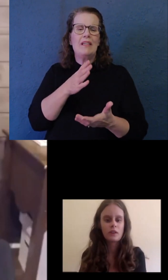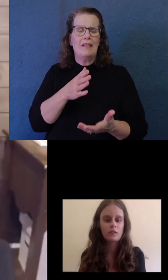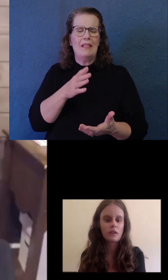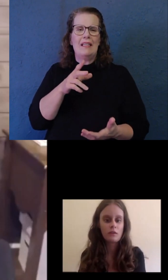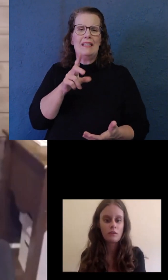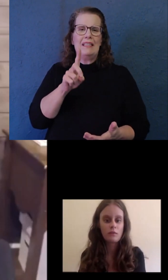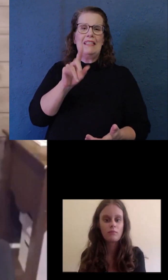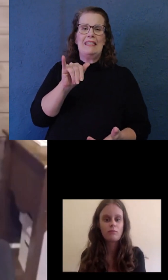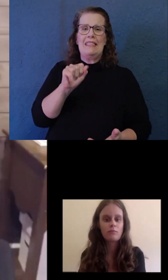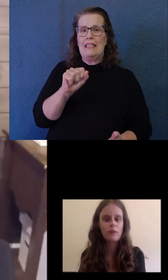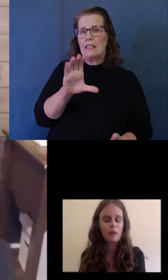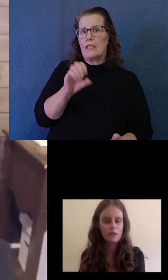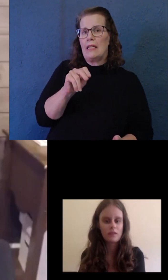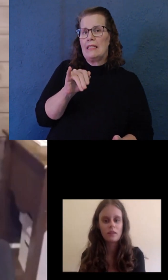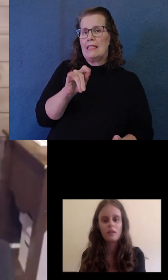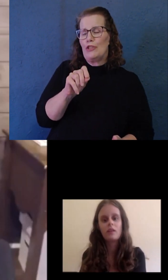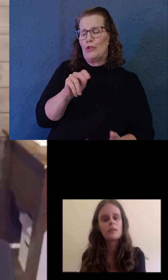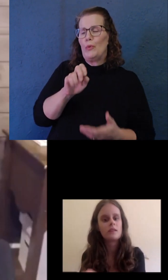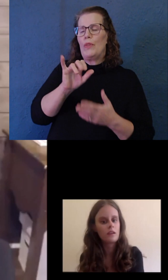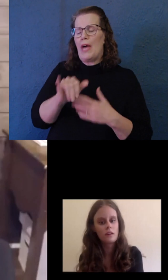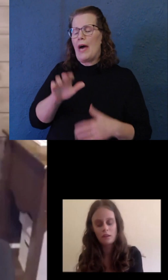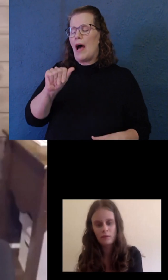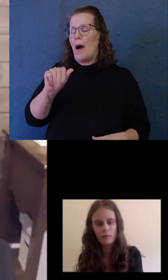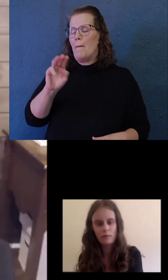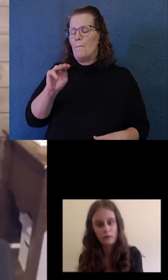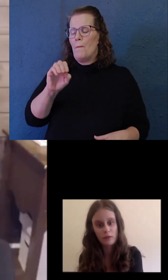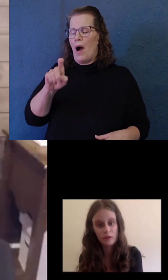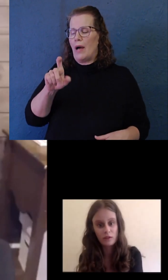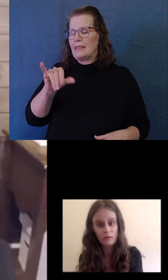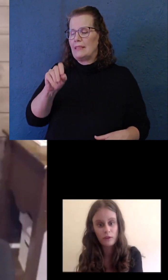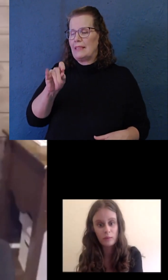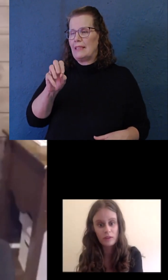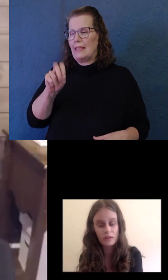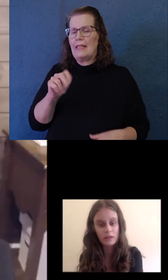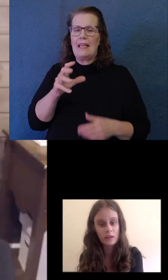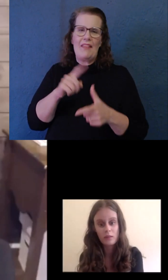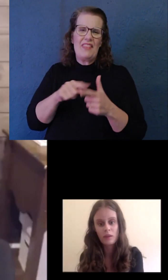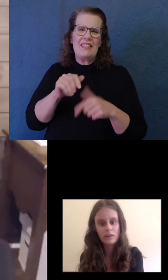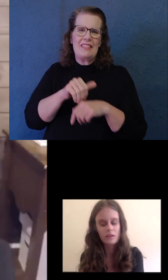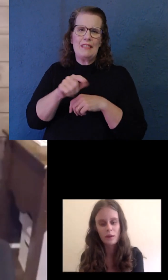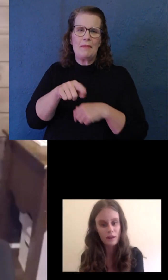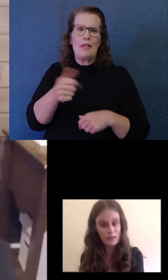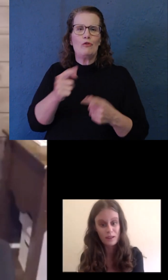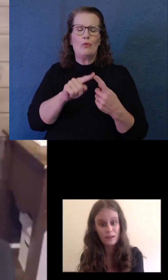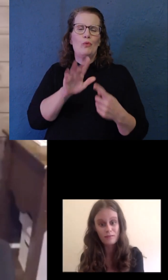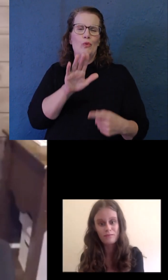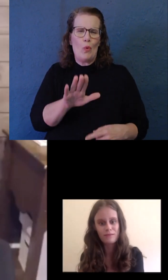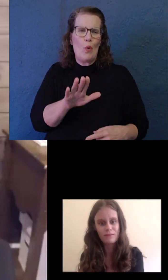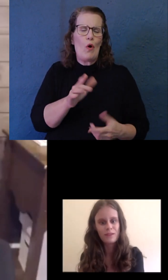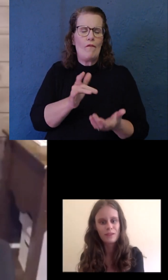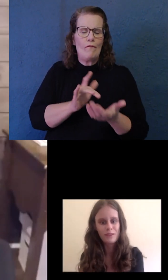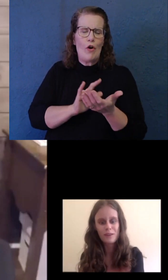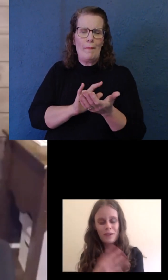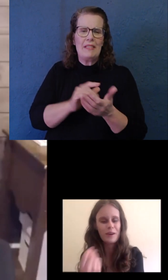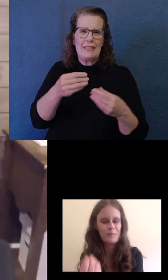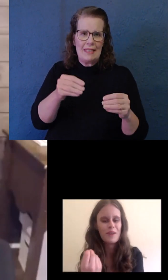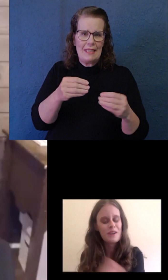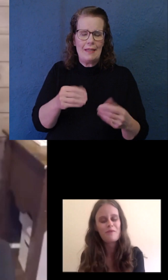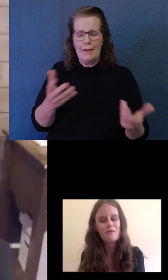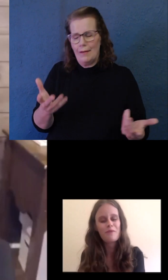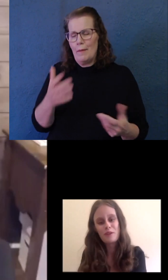I'll discontinue the amoxicillin and send a different prescription to your pharmacy because I've already seen